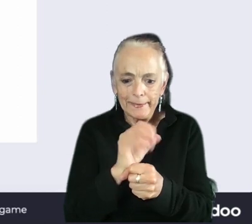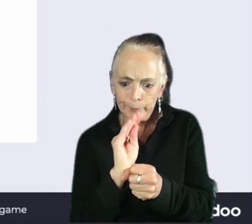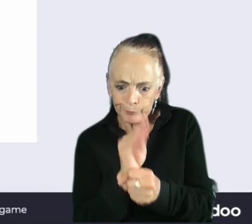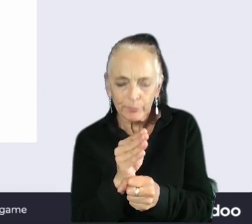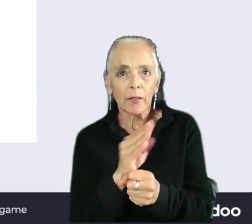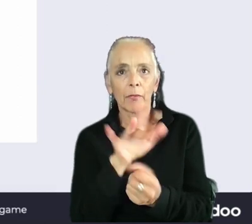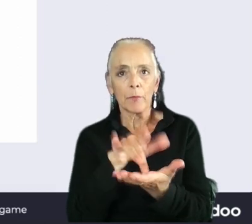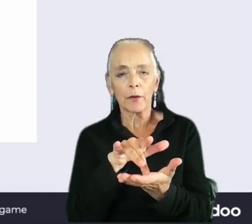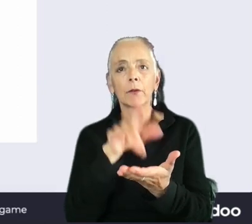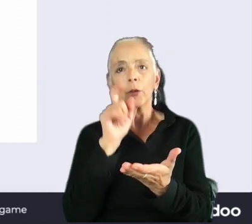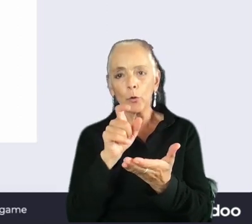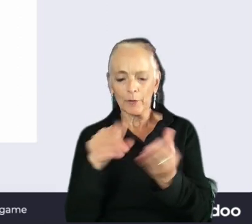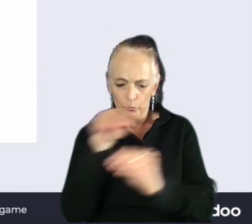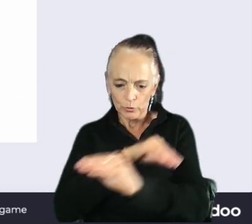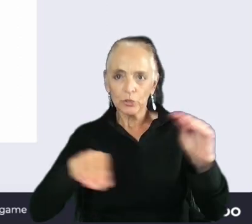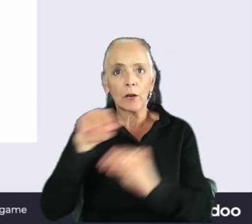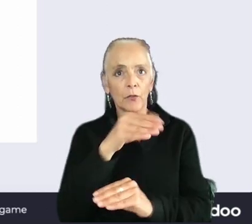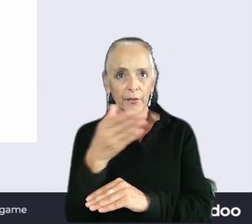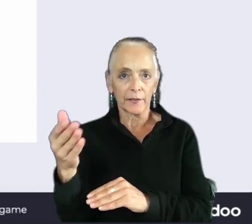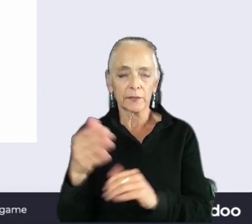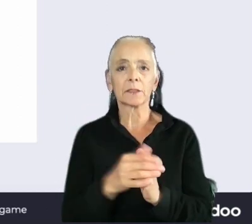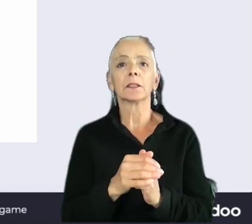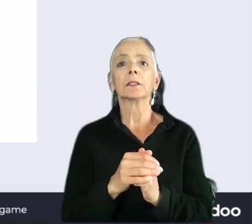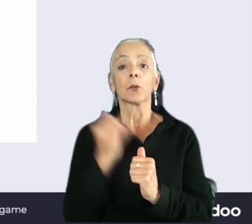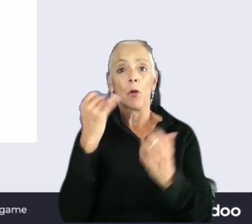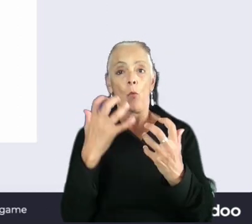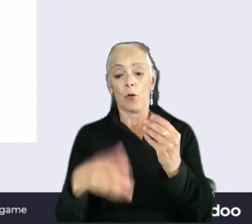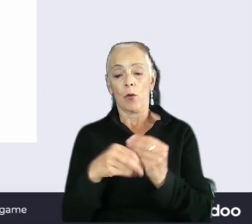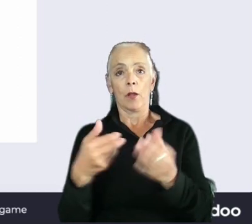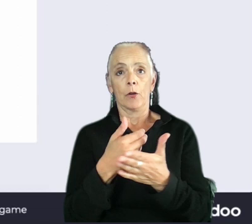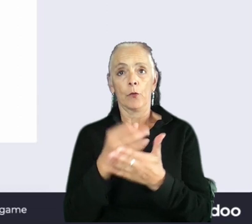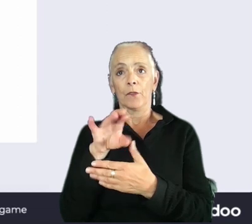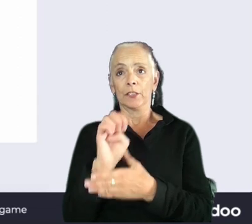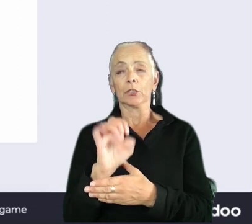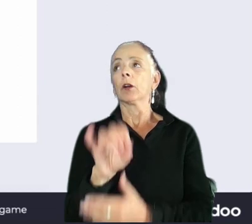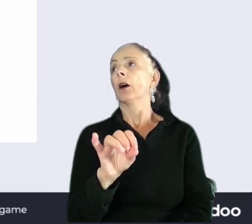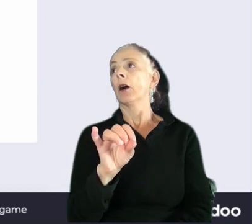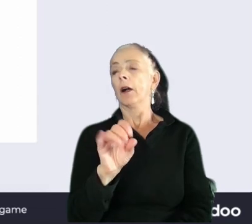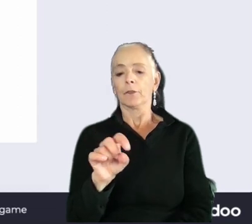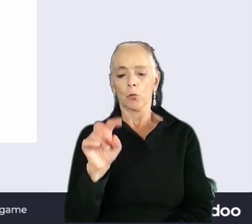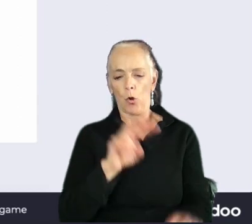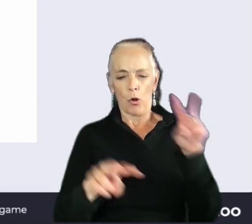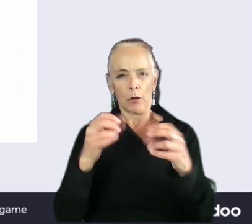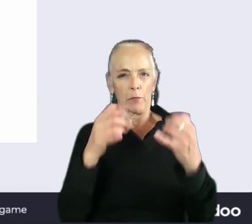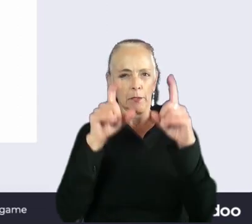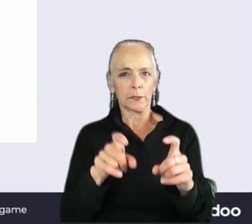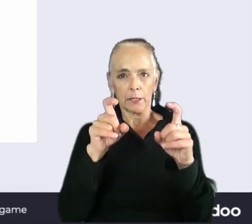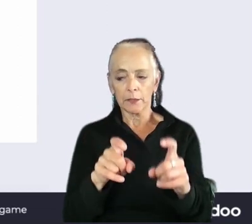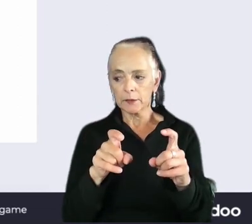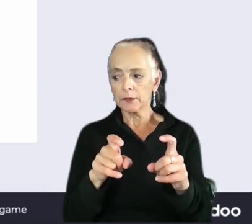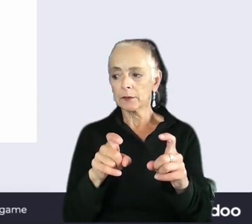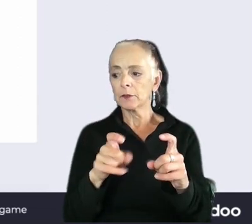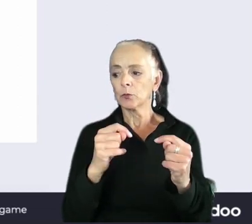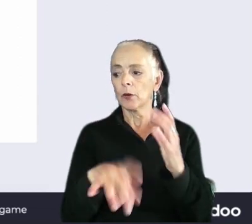things. You have to reshuffle things. So when I want to introduce a new feature, I always look at playtests and data to find the